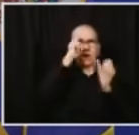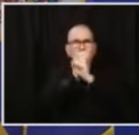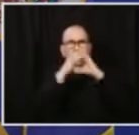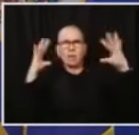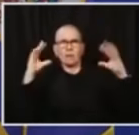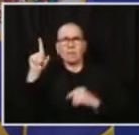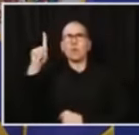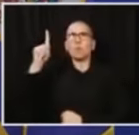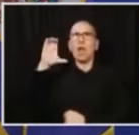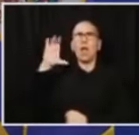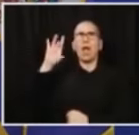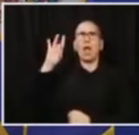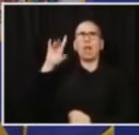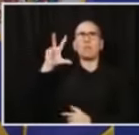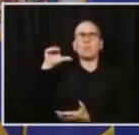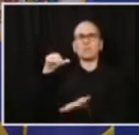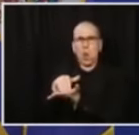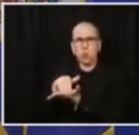is not